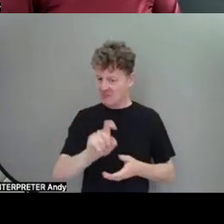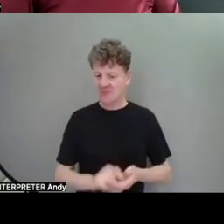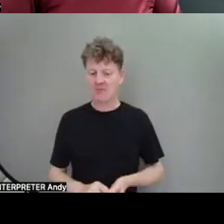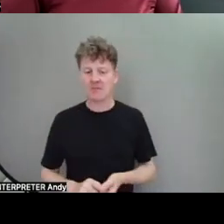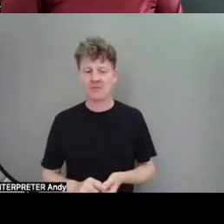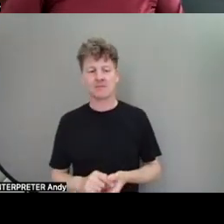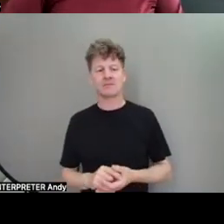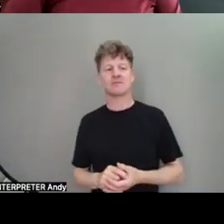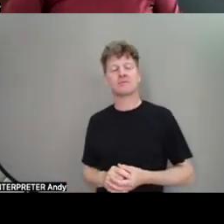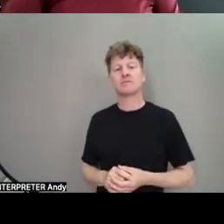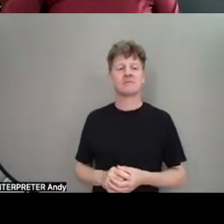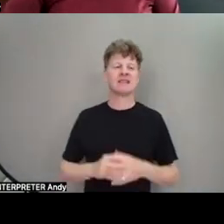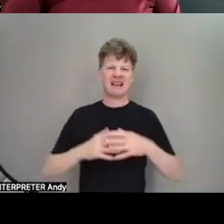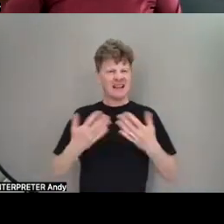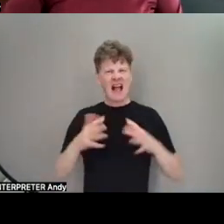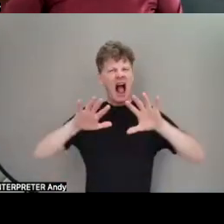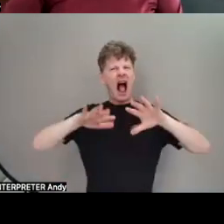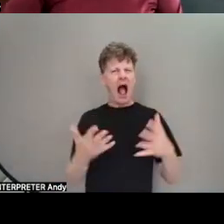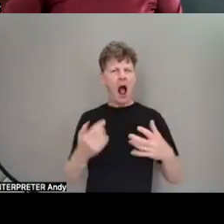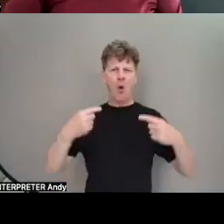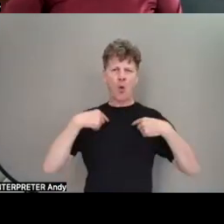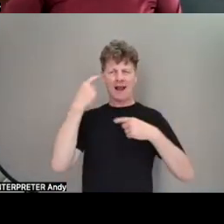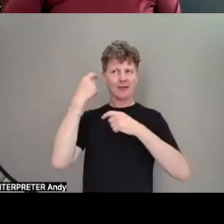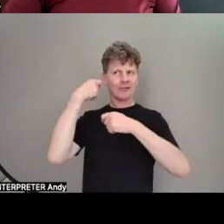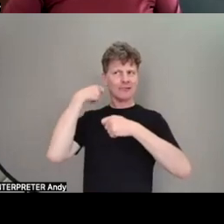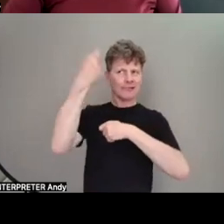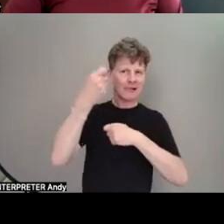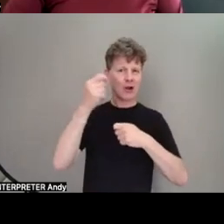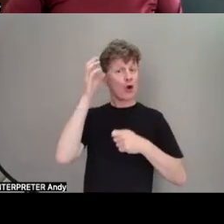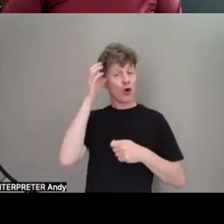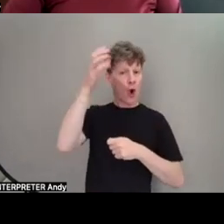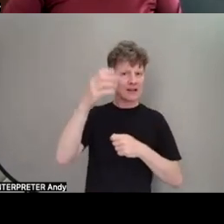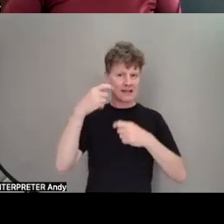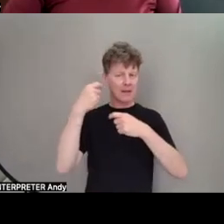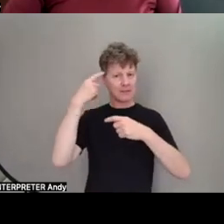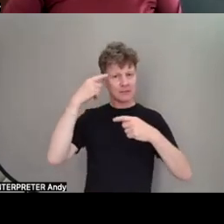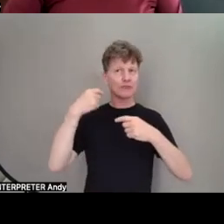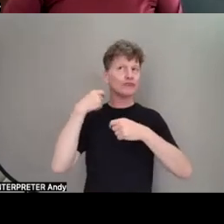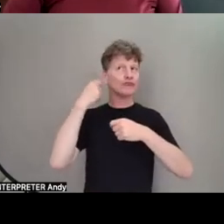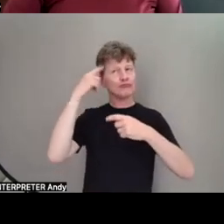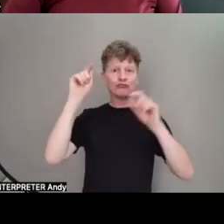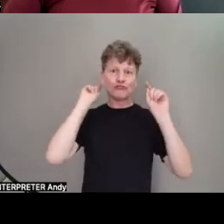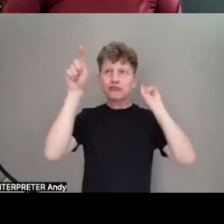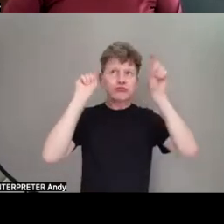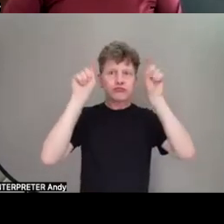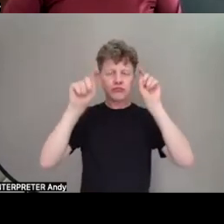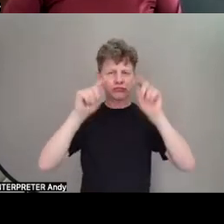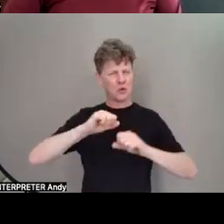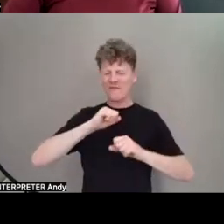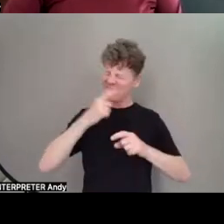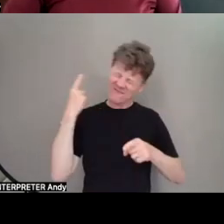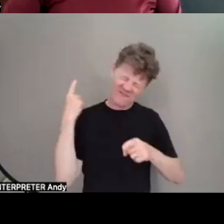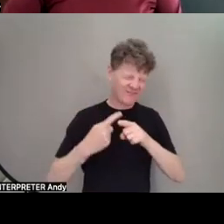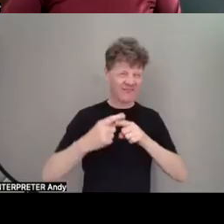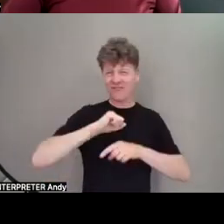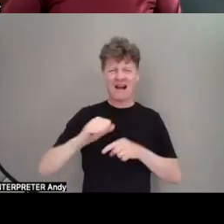So how do we actually retrieve concepts so quickly in real time? One way to answer this